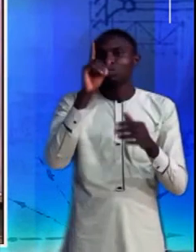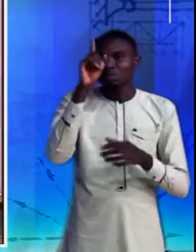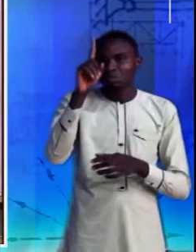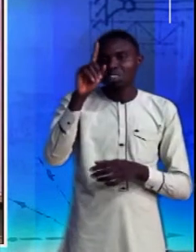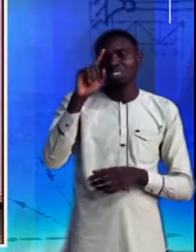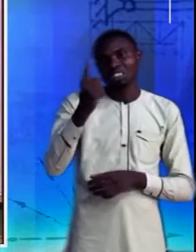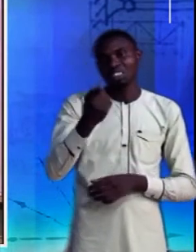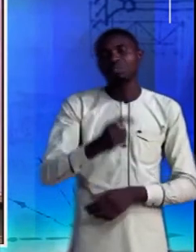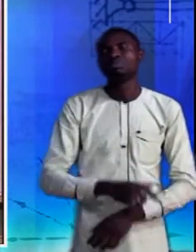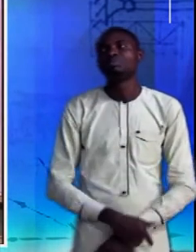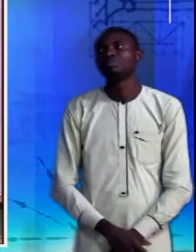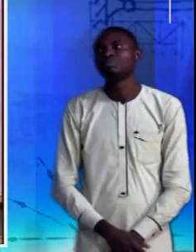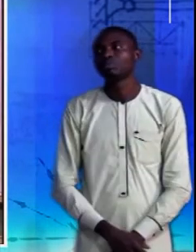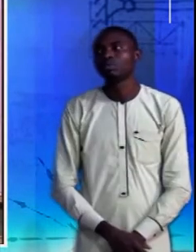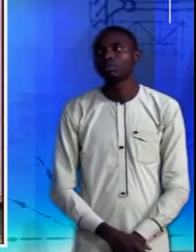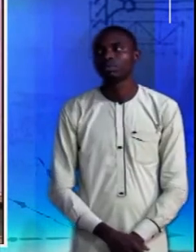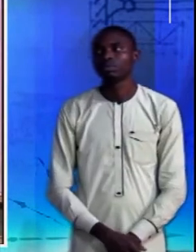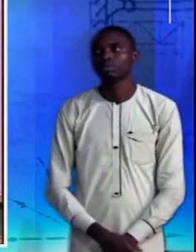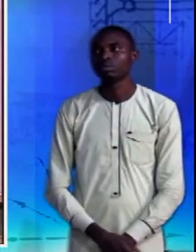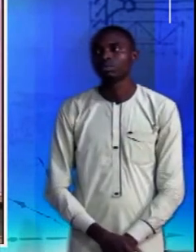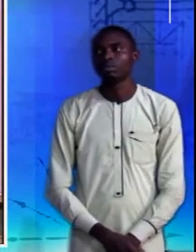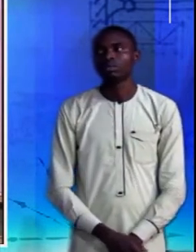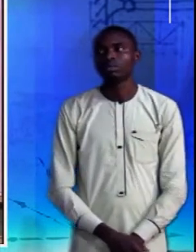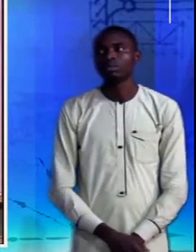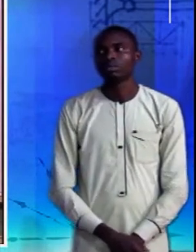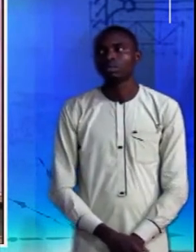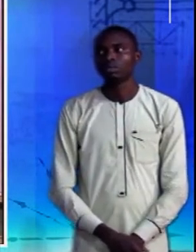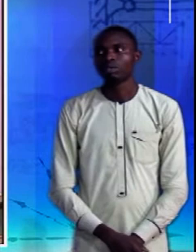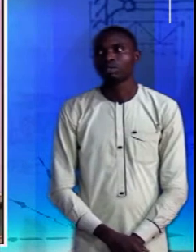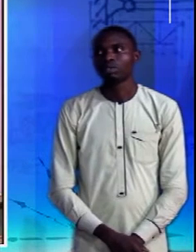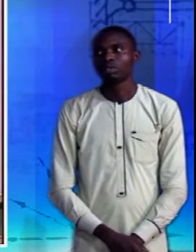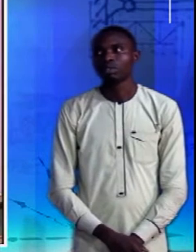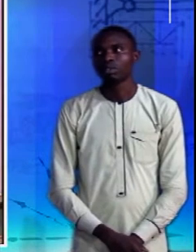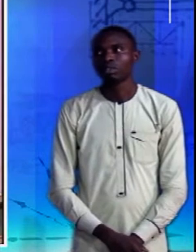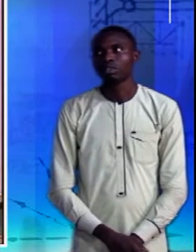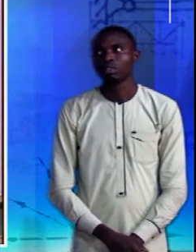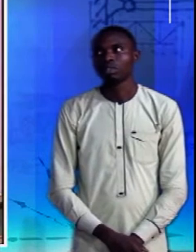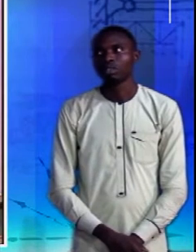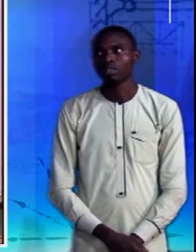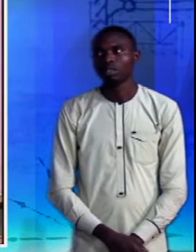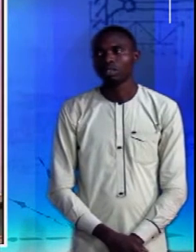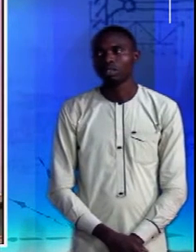We have second. We can say 60